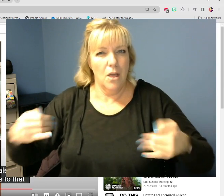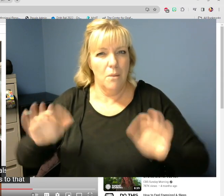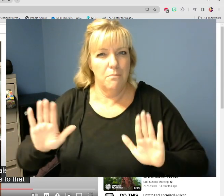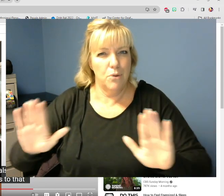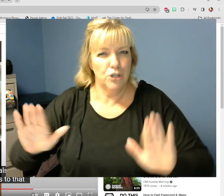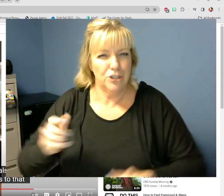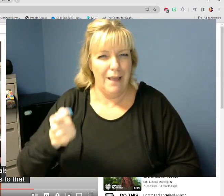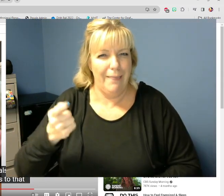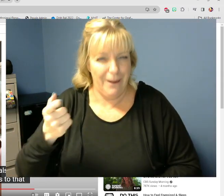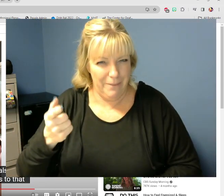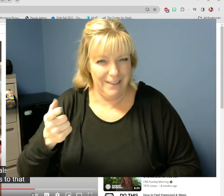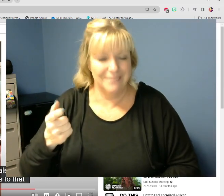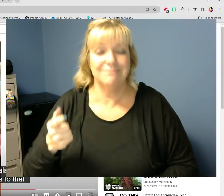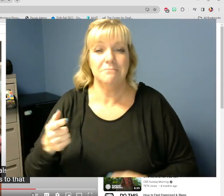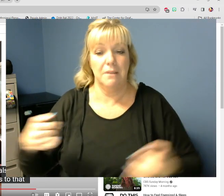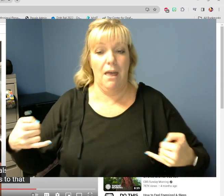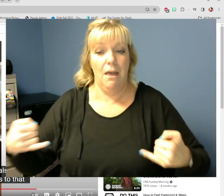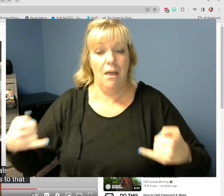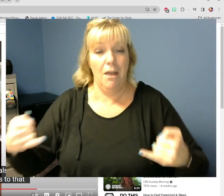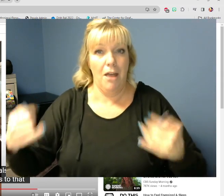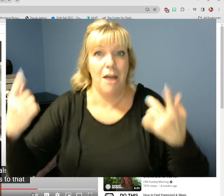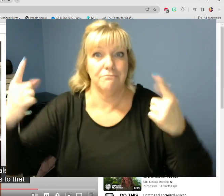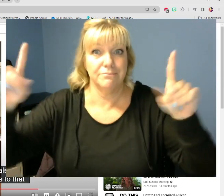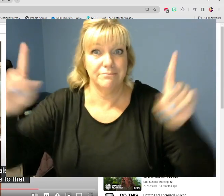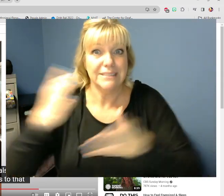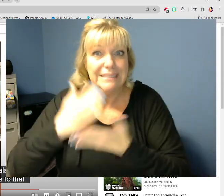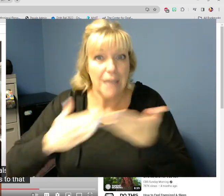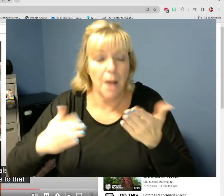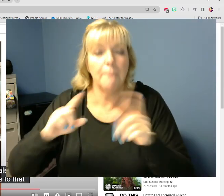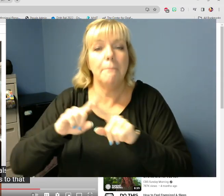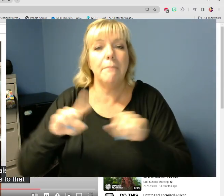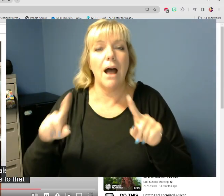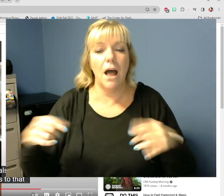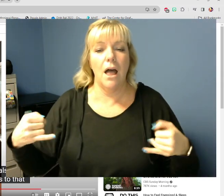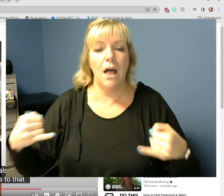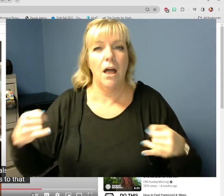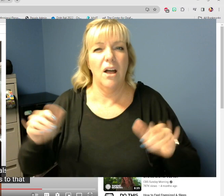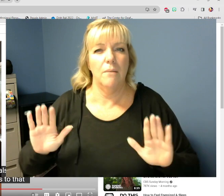which there's possibilities, but then there's also still